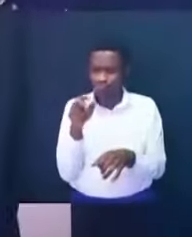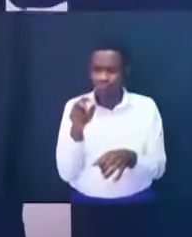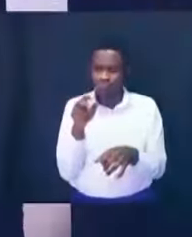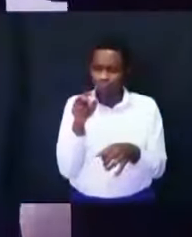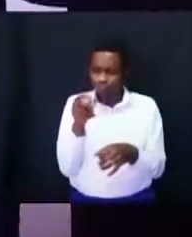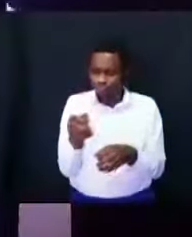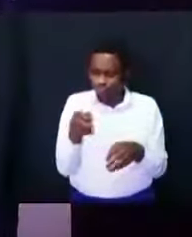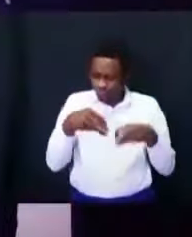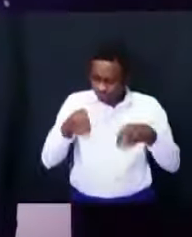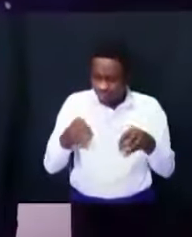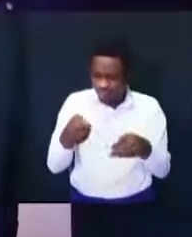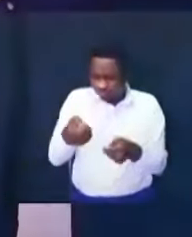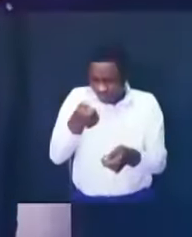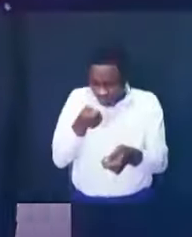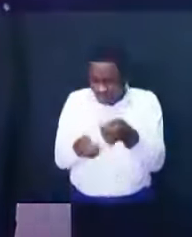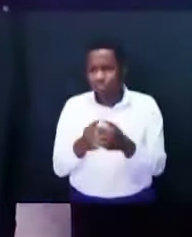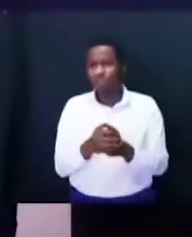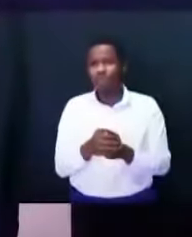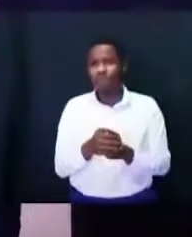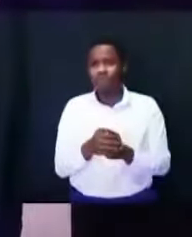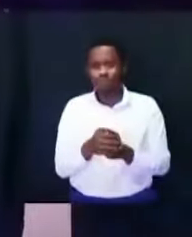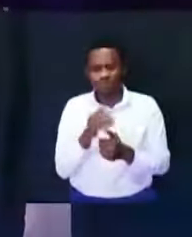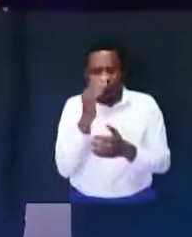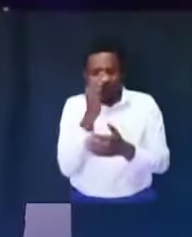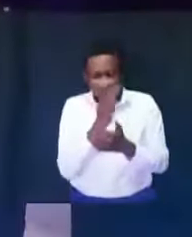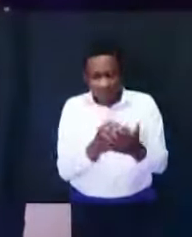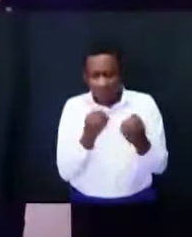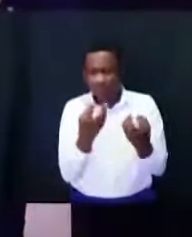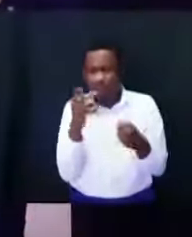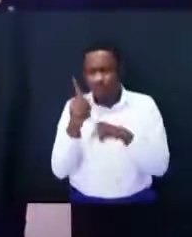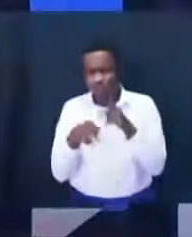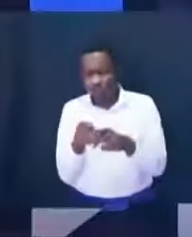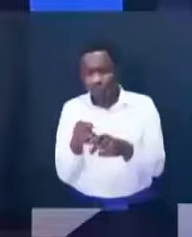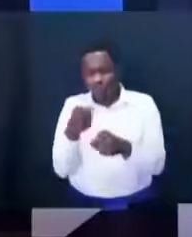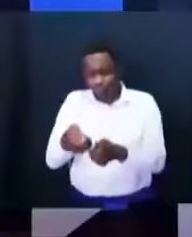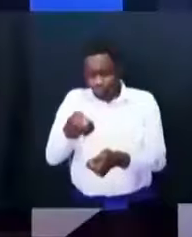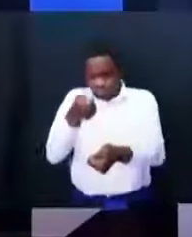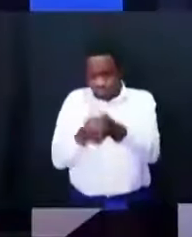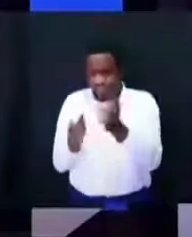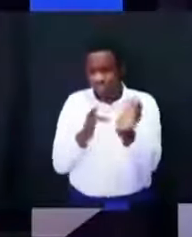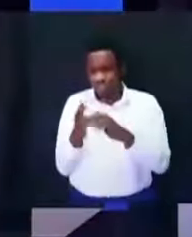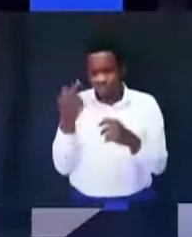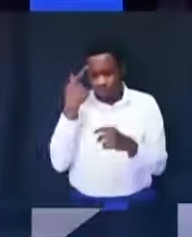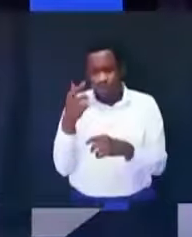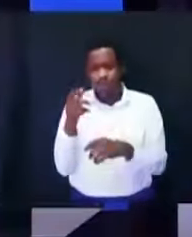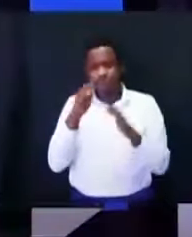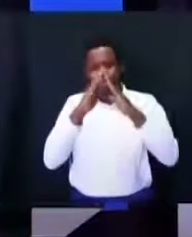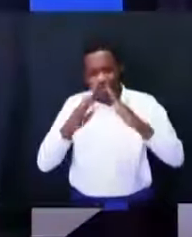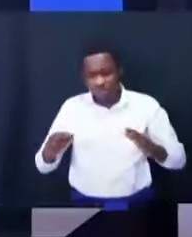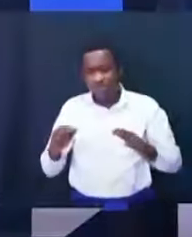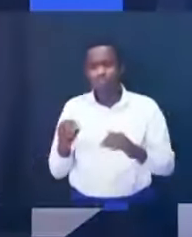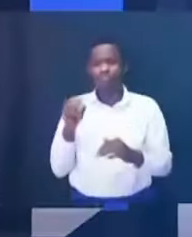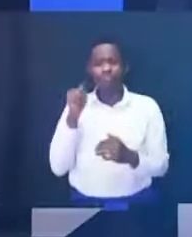Jesus for vehicles for houses for women for money and they've lost